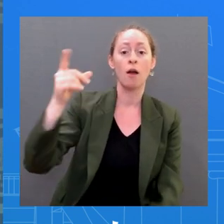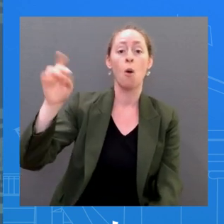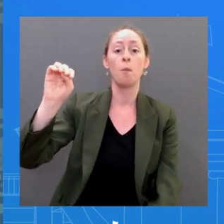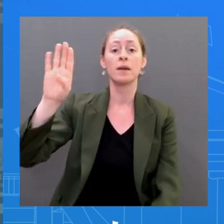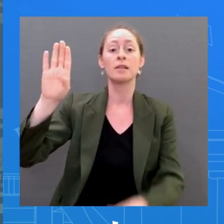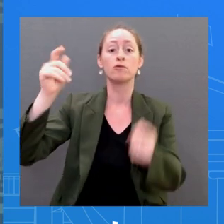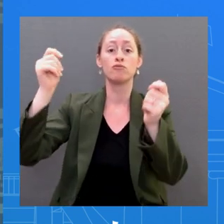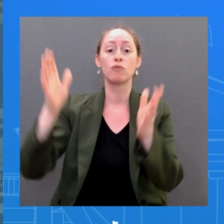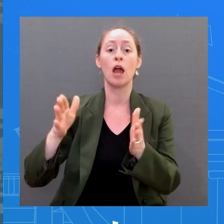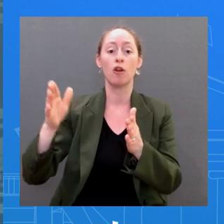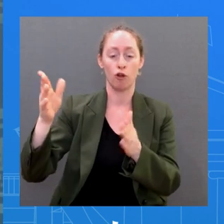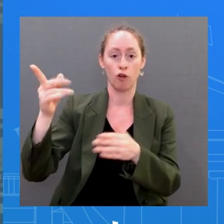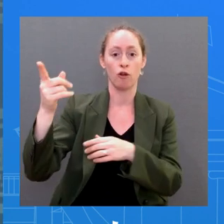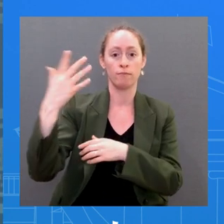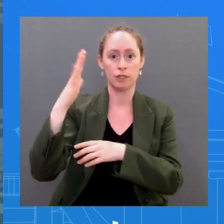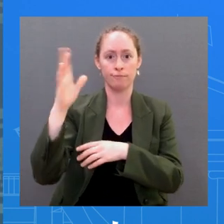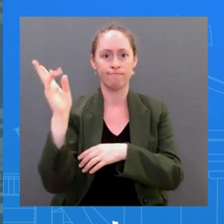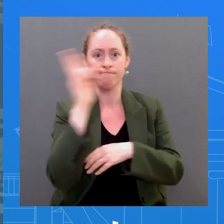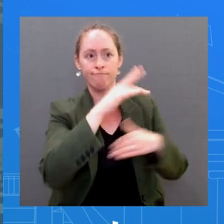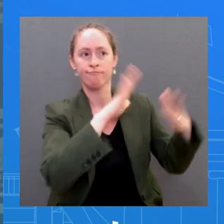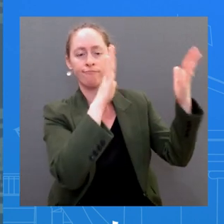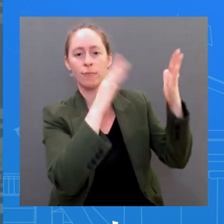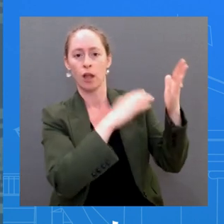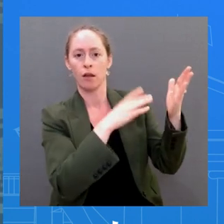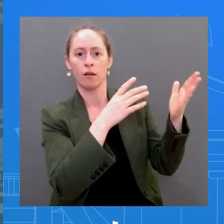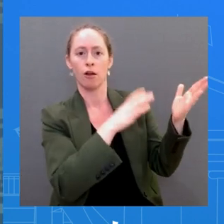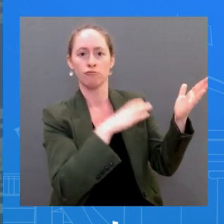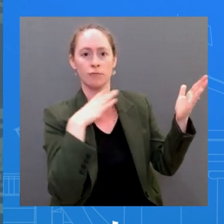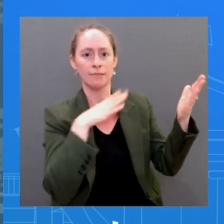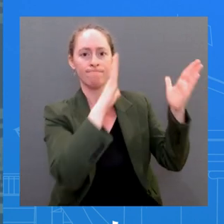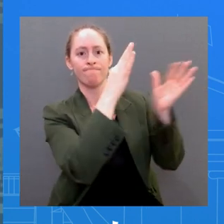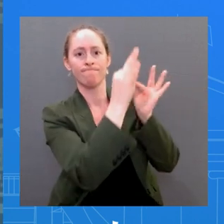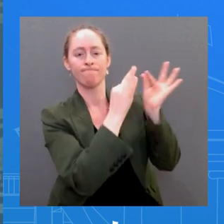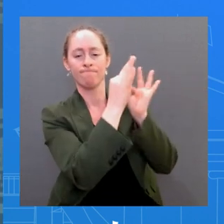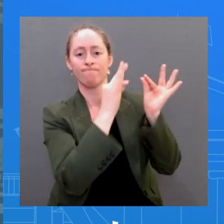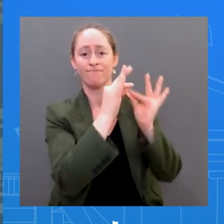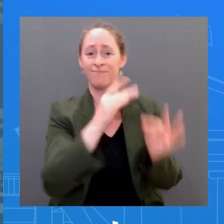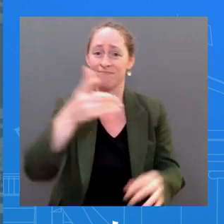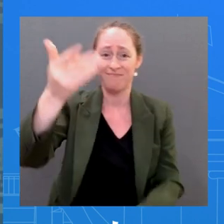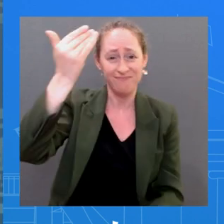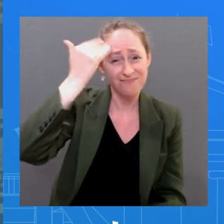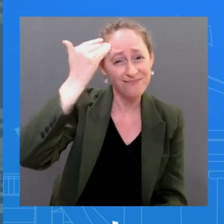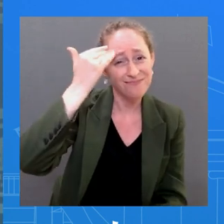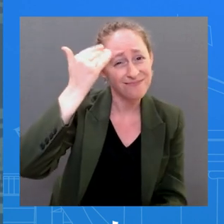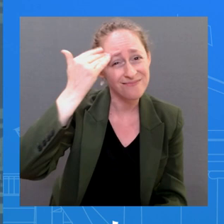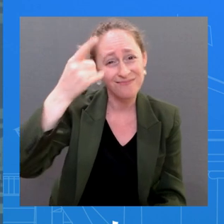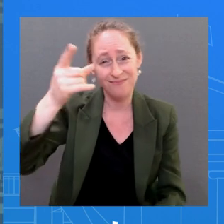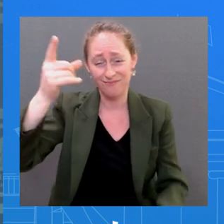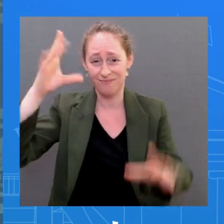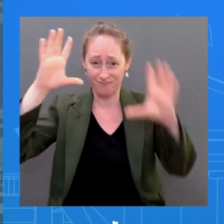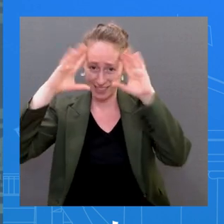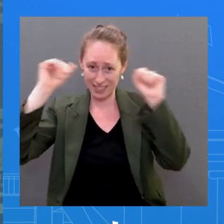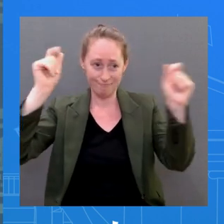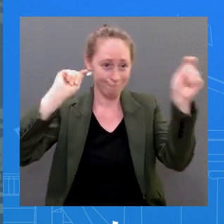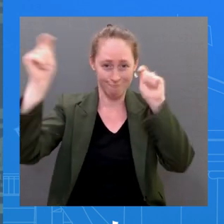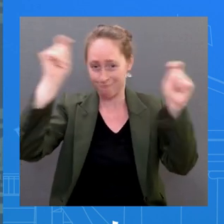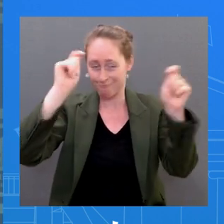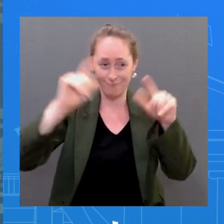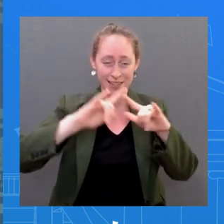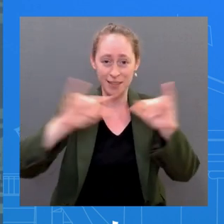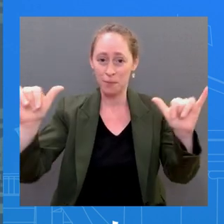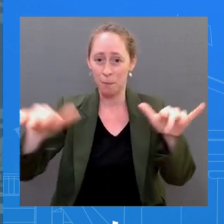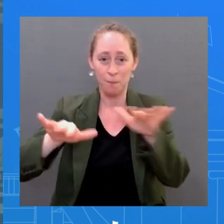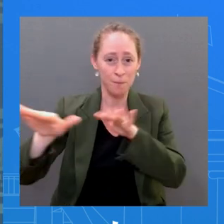president deals with multiple things at a time. So this is still a very much a priority. So we will continue doing our part to protect the